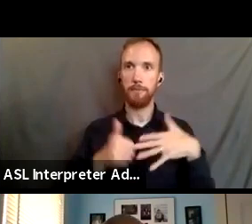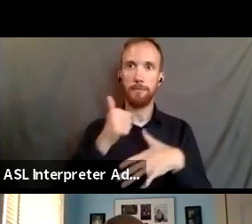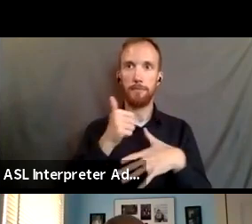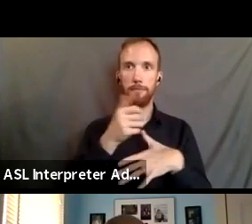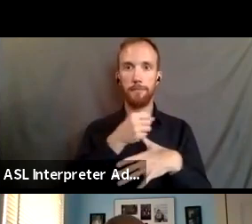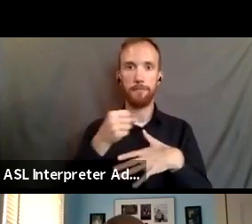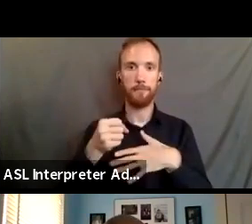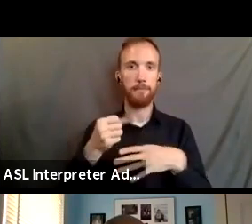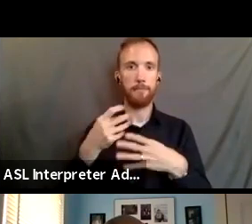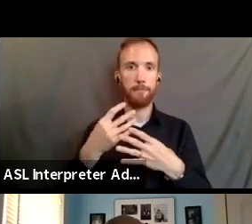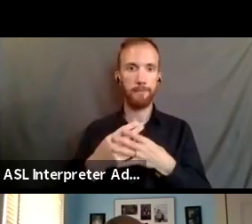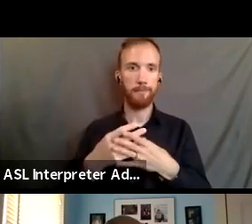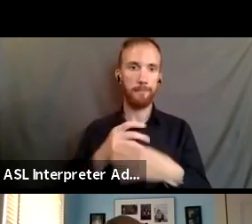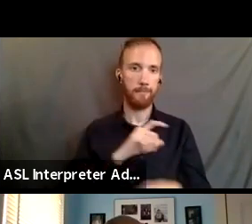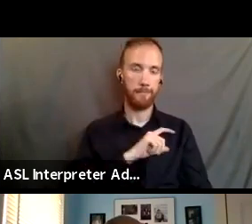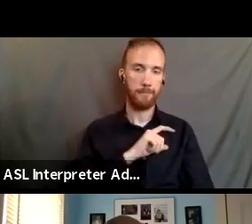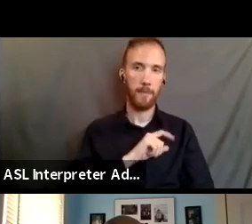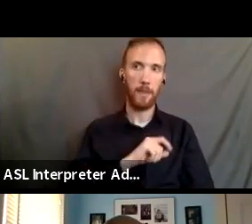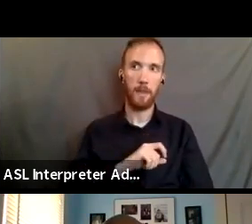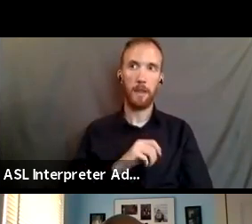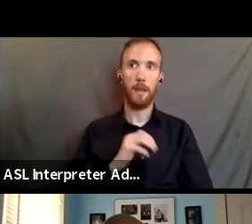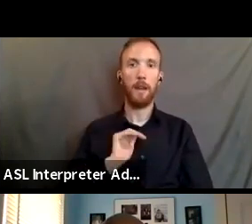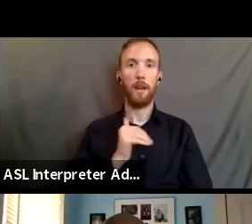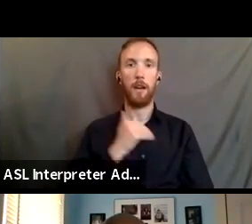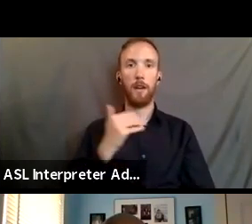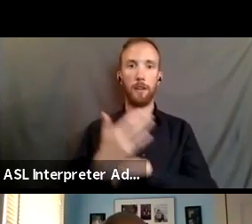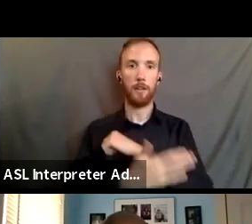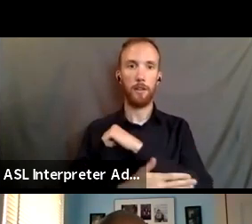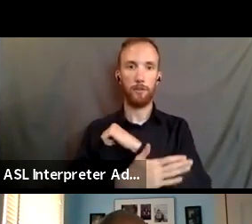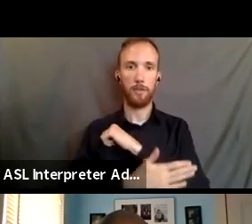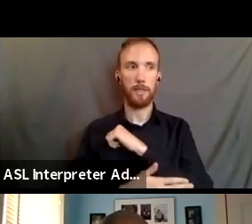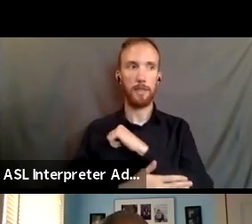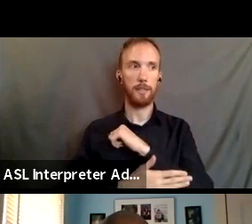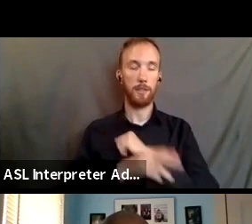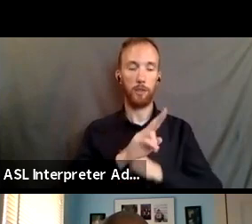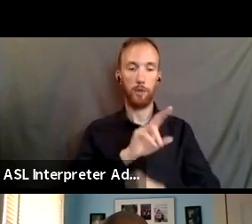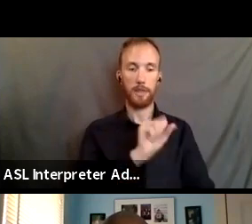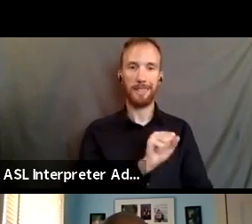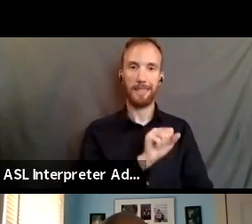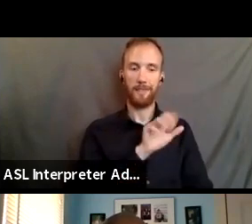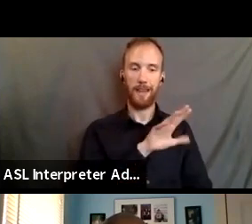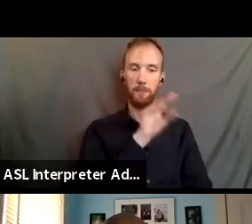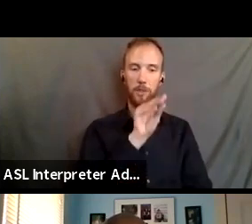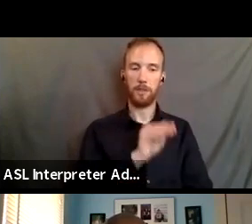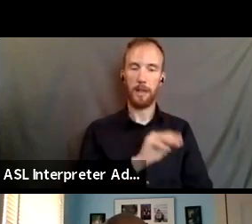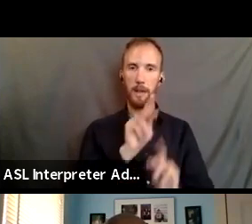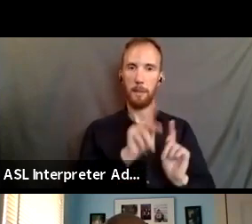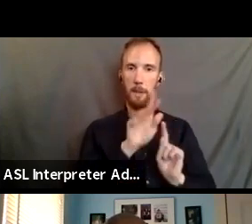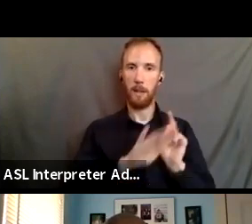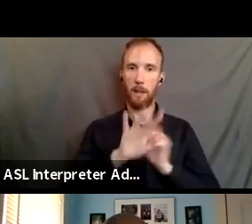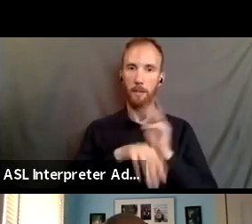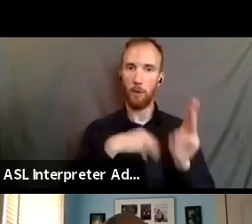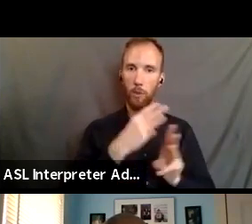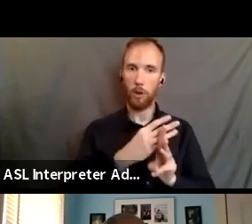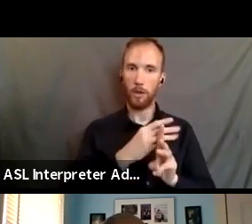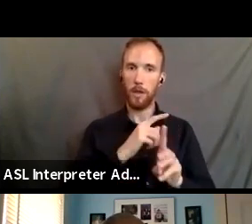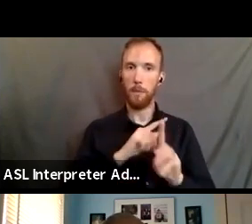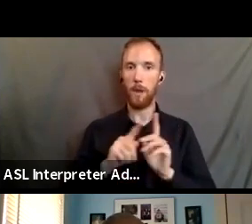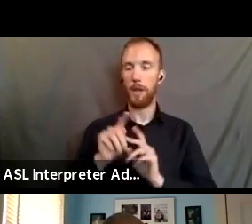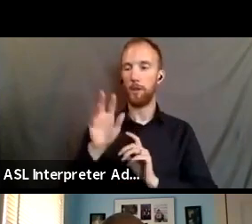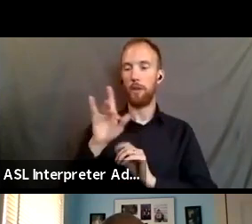fact that our country is five percent of the world's population but we incarcerate 25 of those incarcerated throughout the